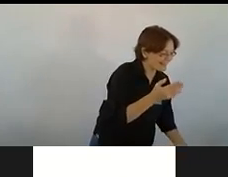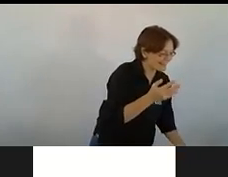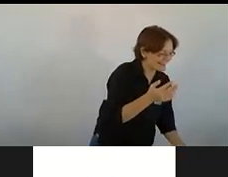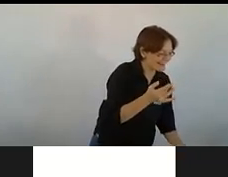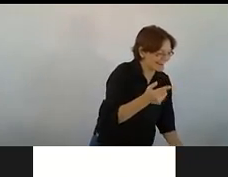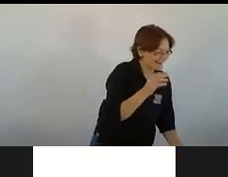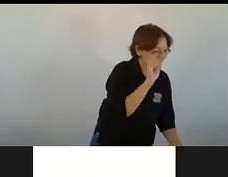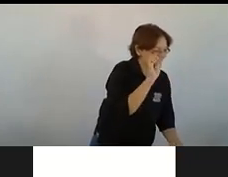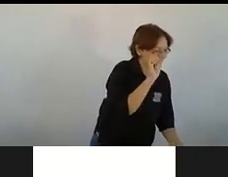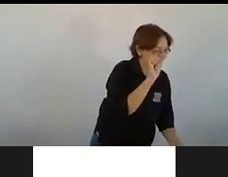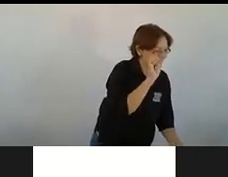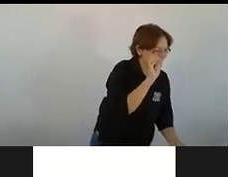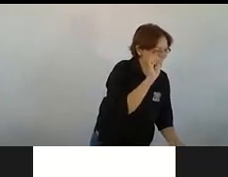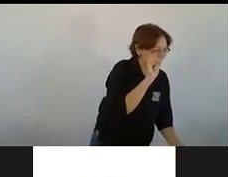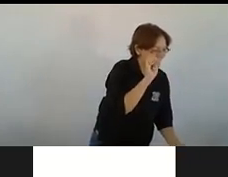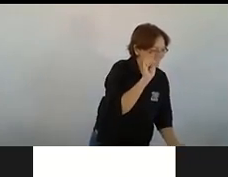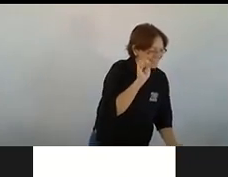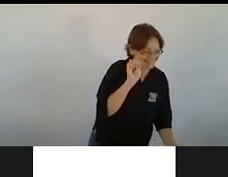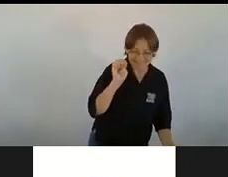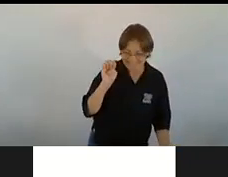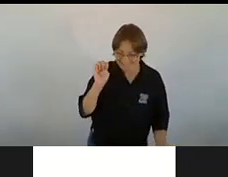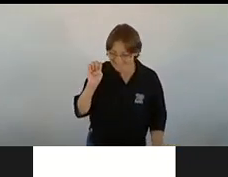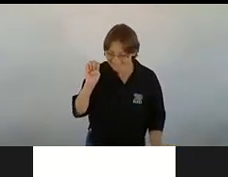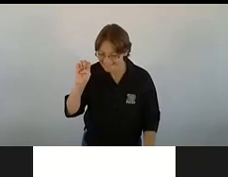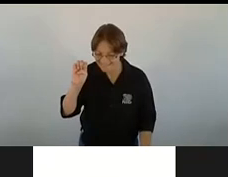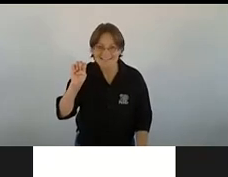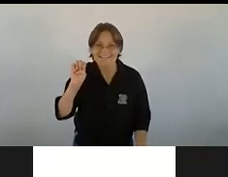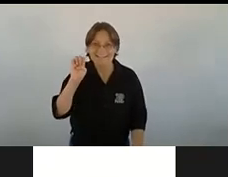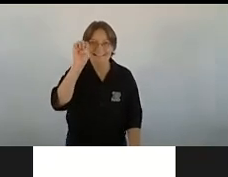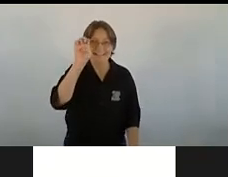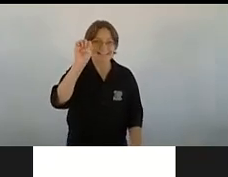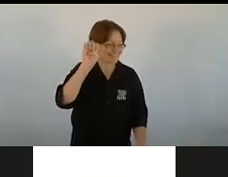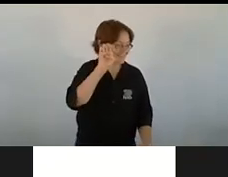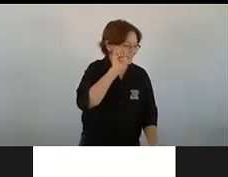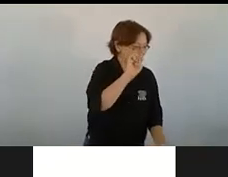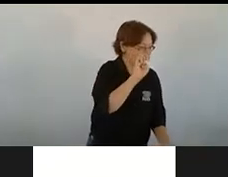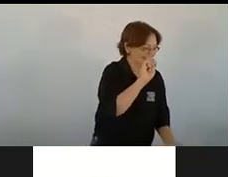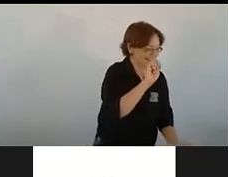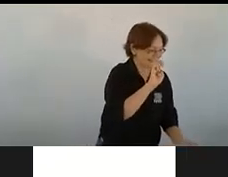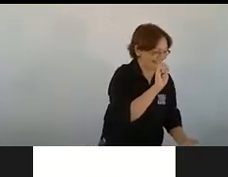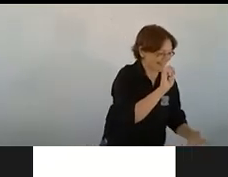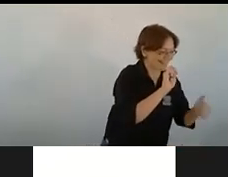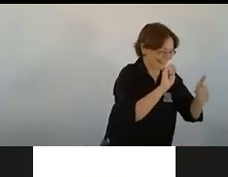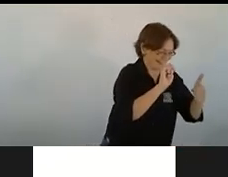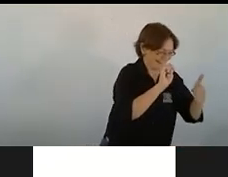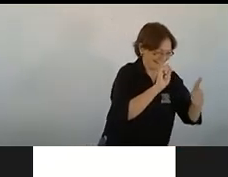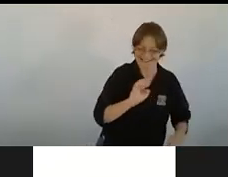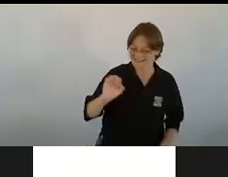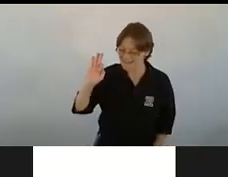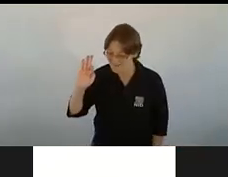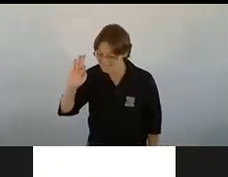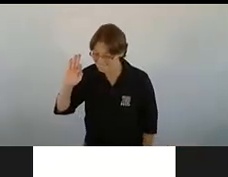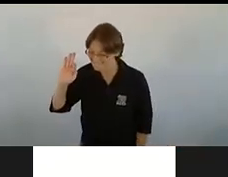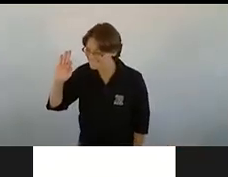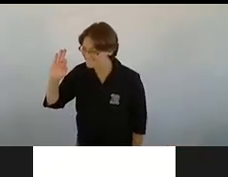So if you, I don't know if you recall, but Simon's E, there's a bigger gap between the fingertips and the thumb. So there can be variations to what it